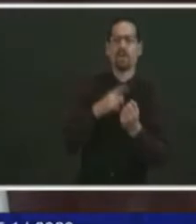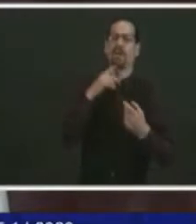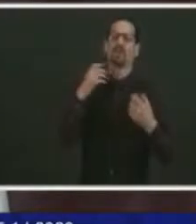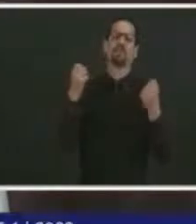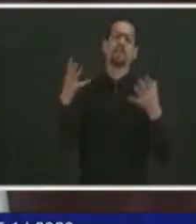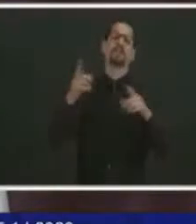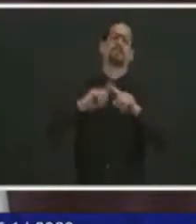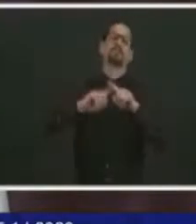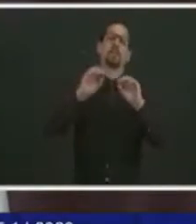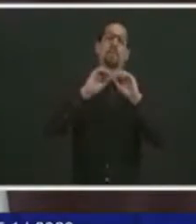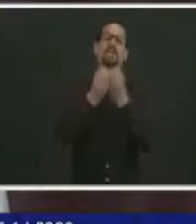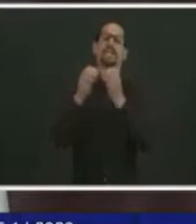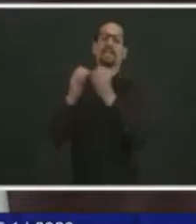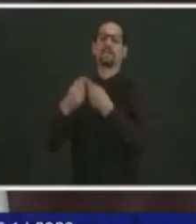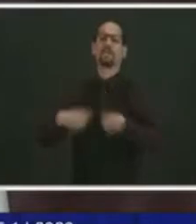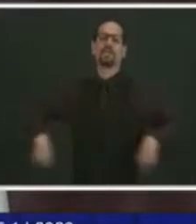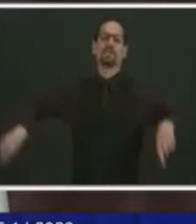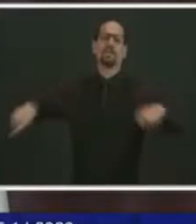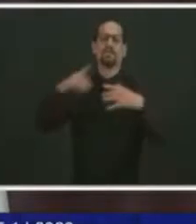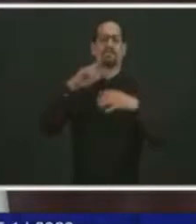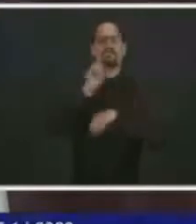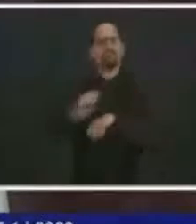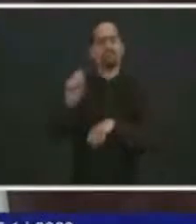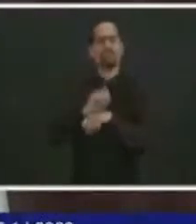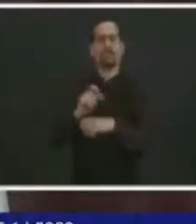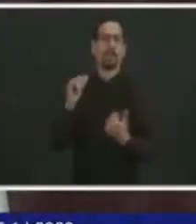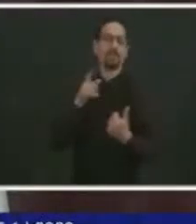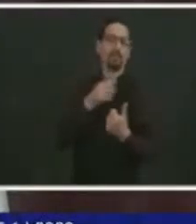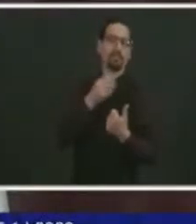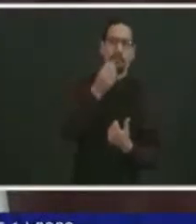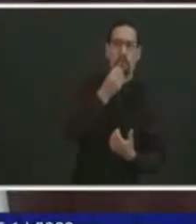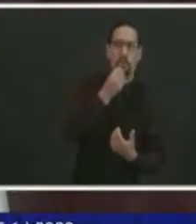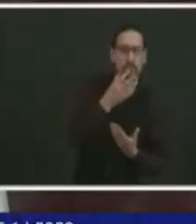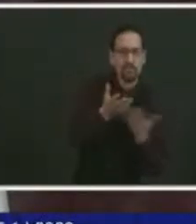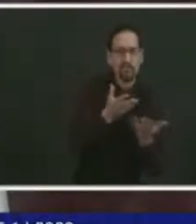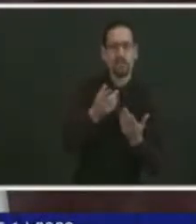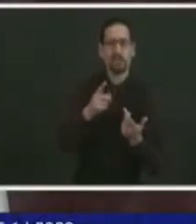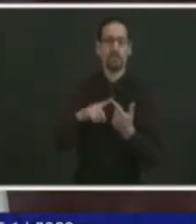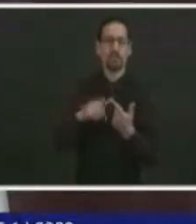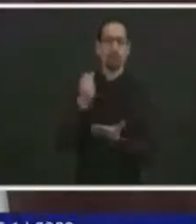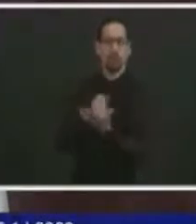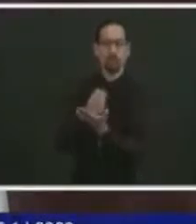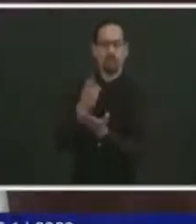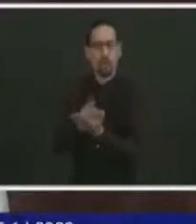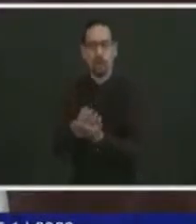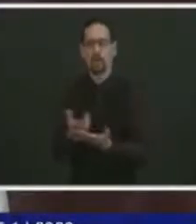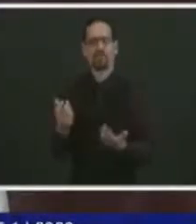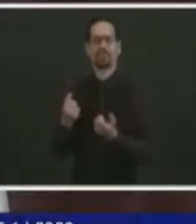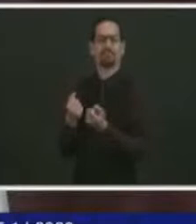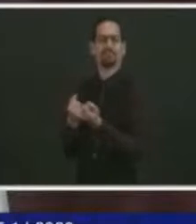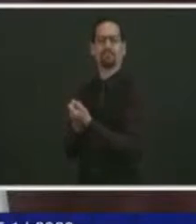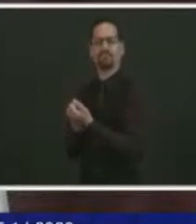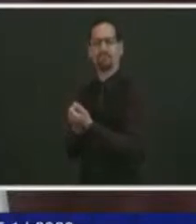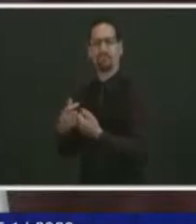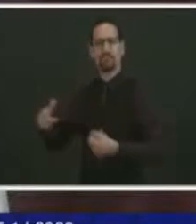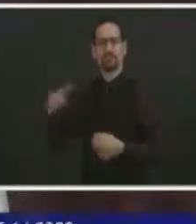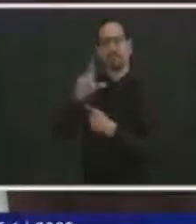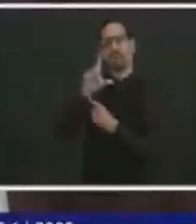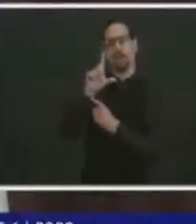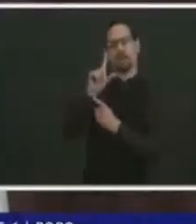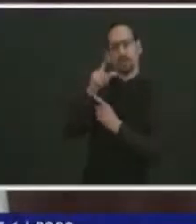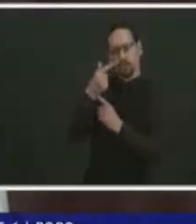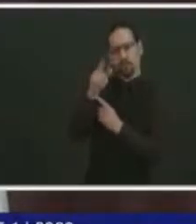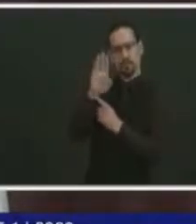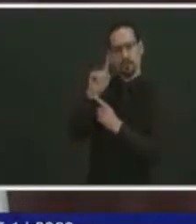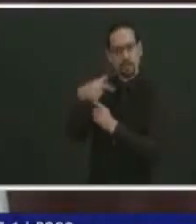supports, healthcare, food, social services, to LGBTQ youth through the past couple of